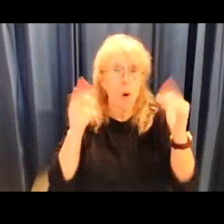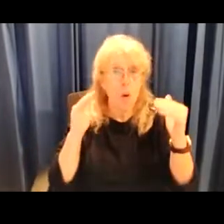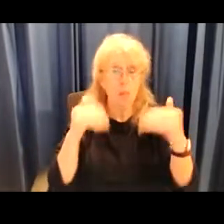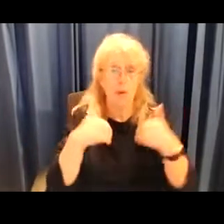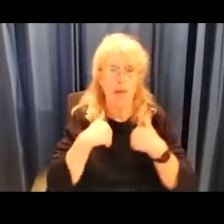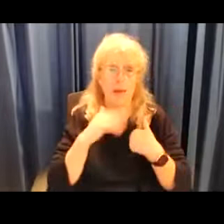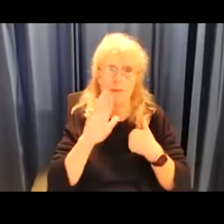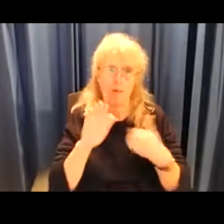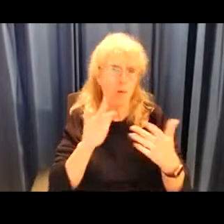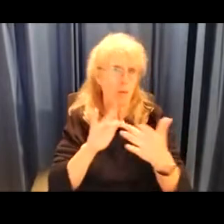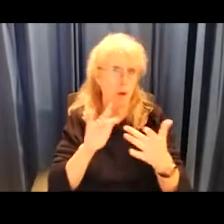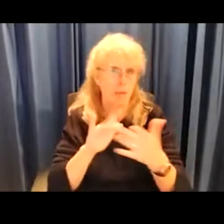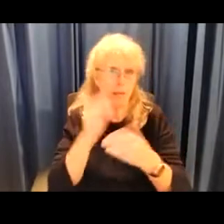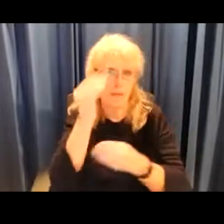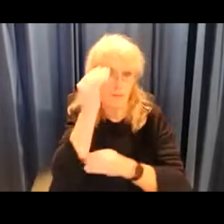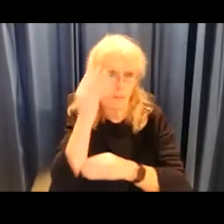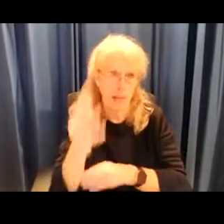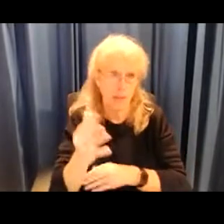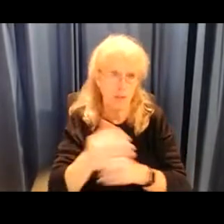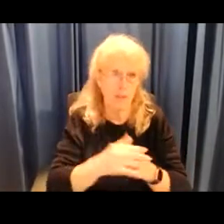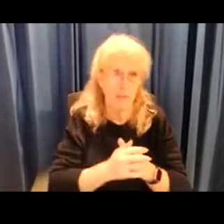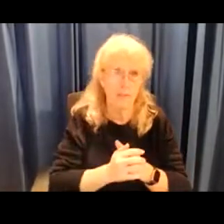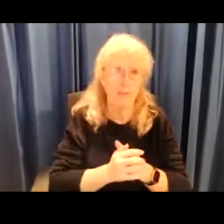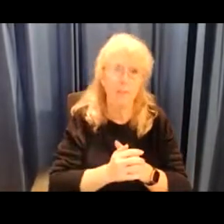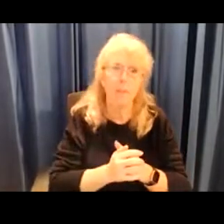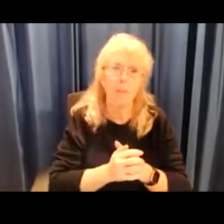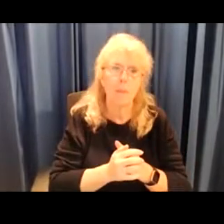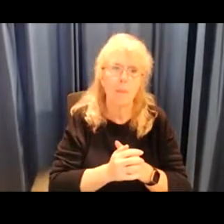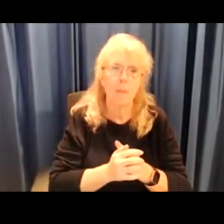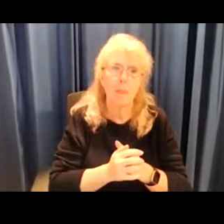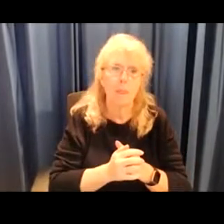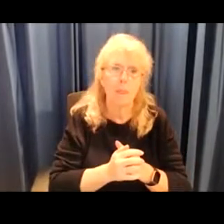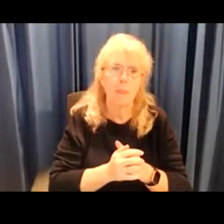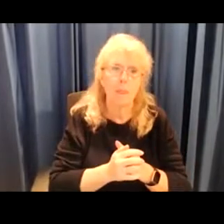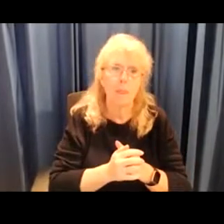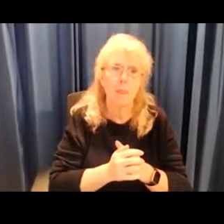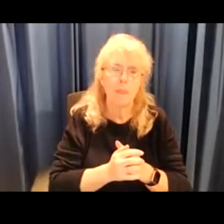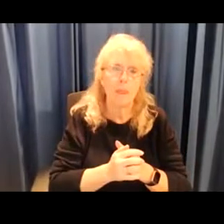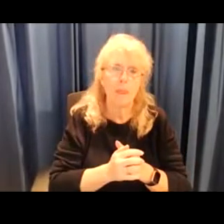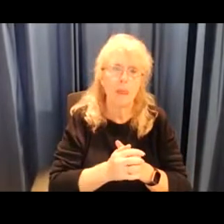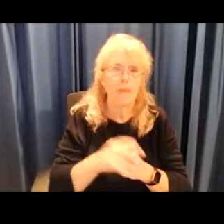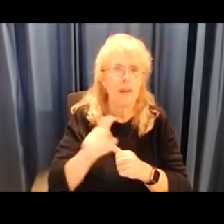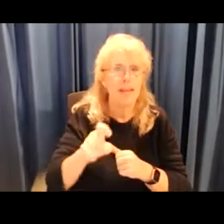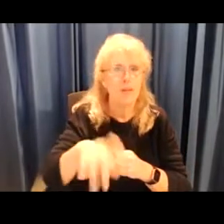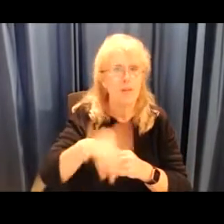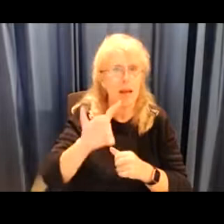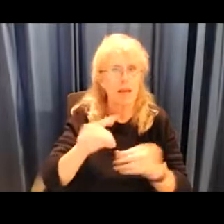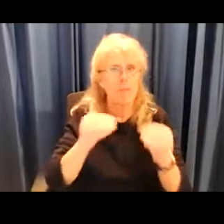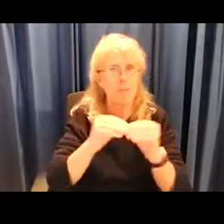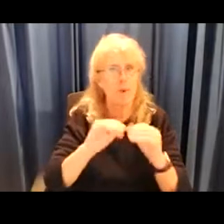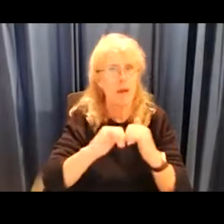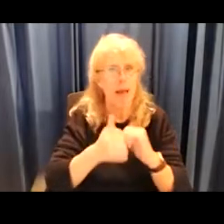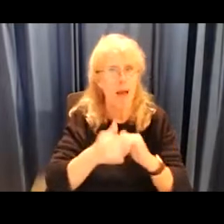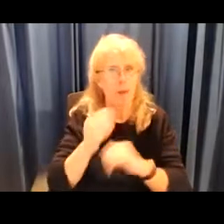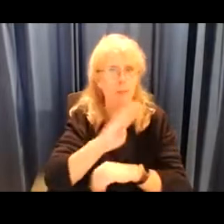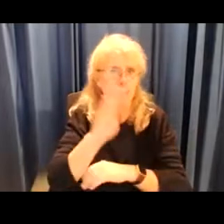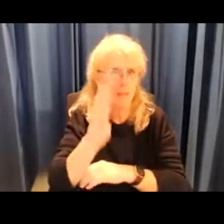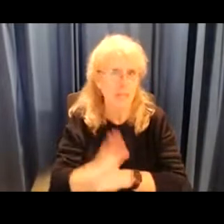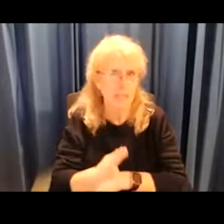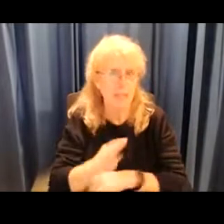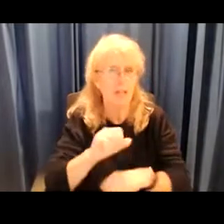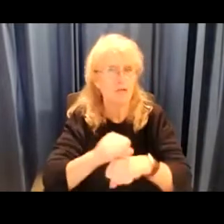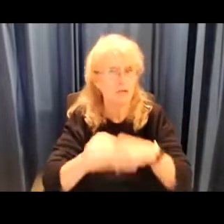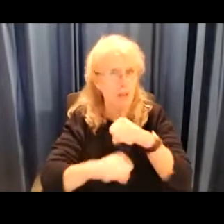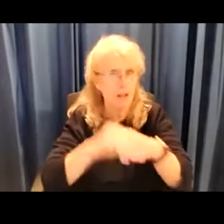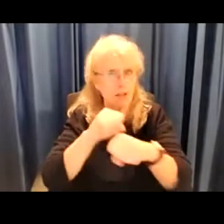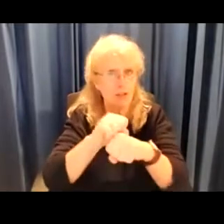contact information so that if I need to find out more about how Beaverton has got theirs structured, how they